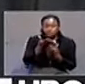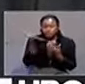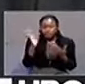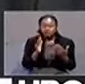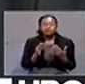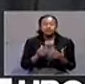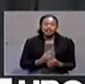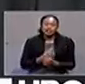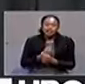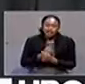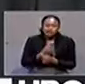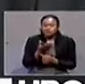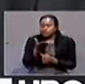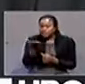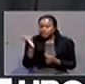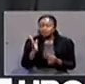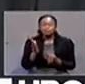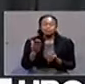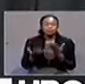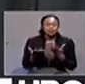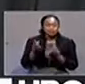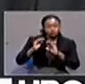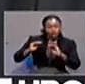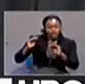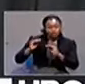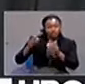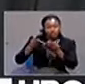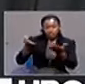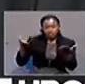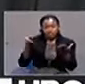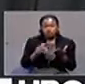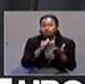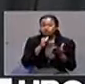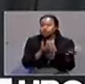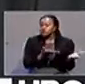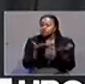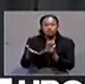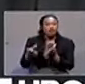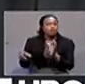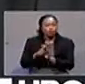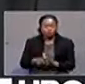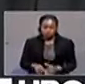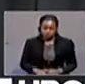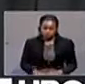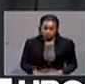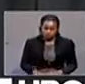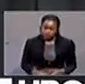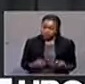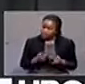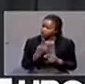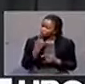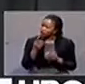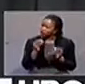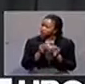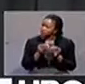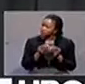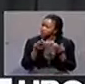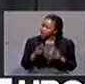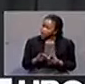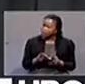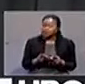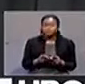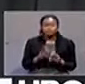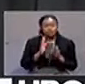them, educating them, rather than moving the law. But in one of those meetings, Archbishop